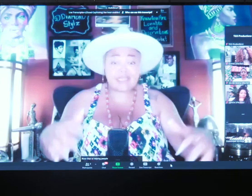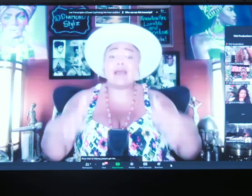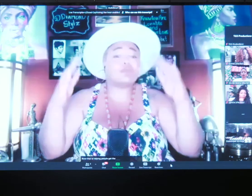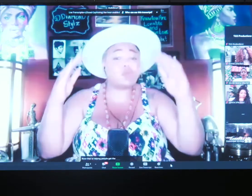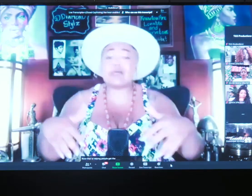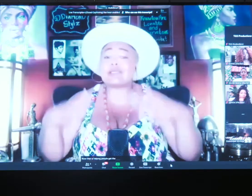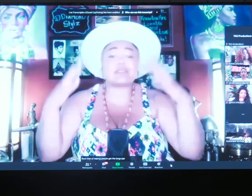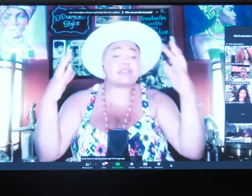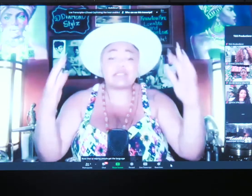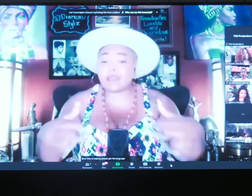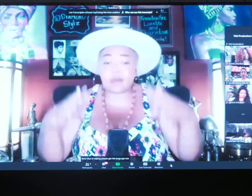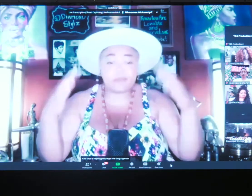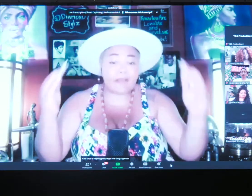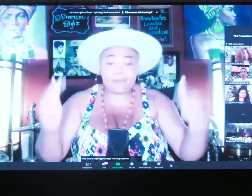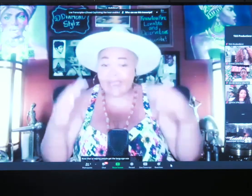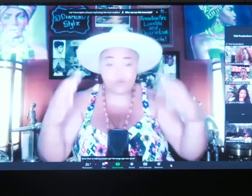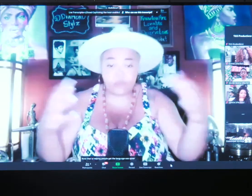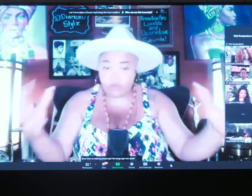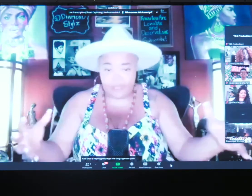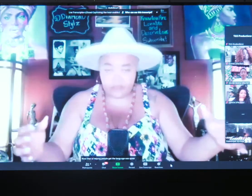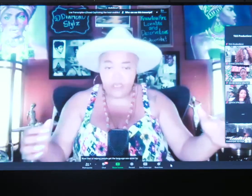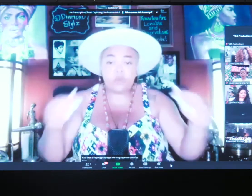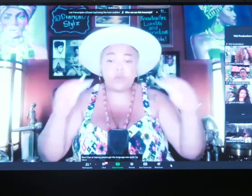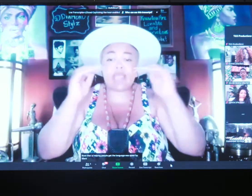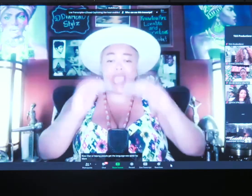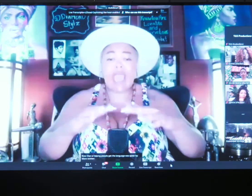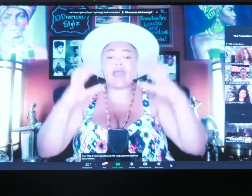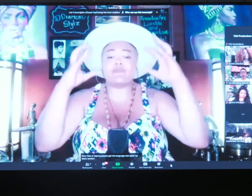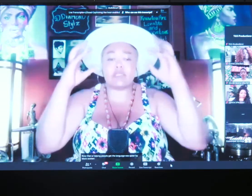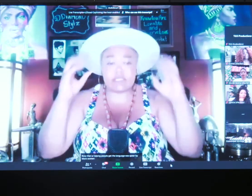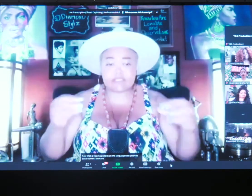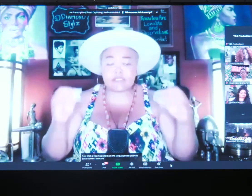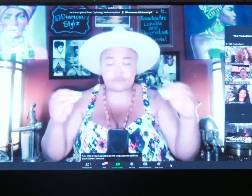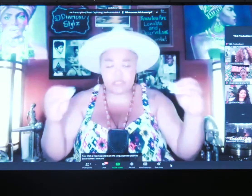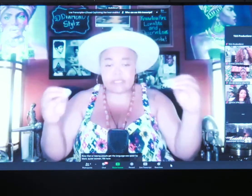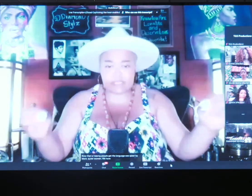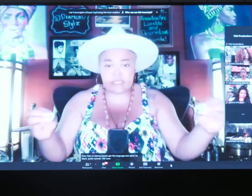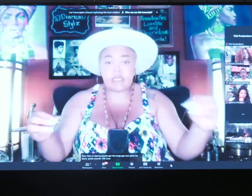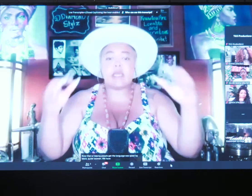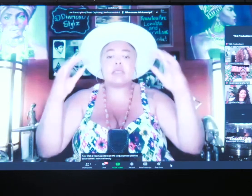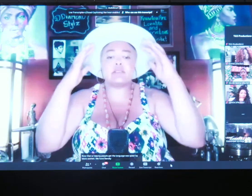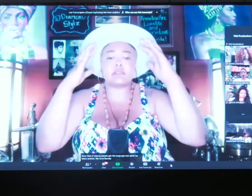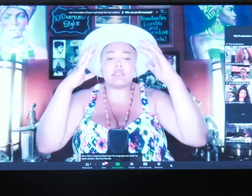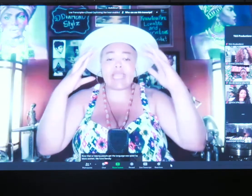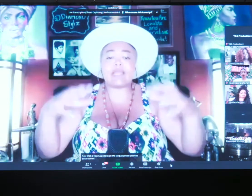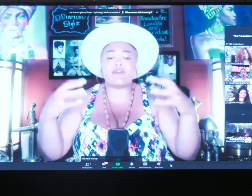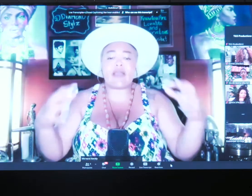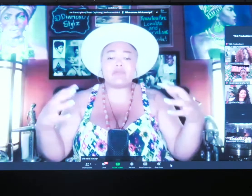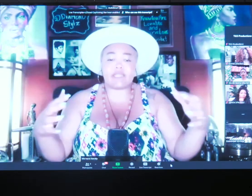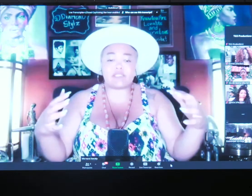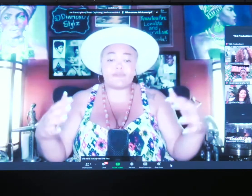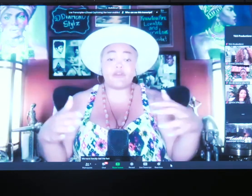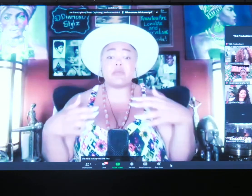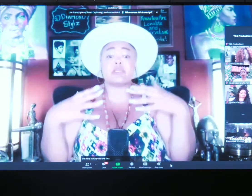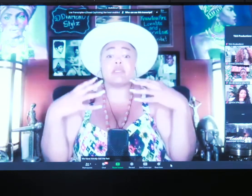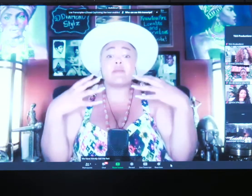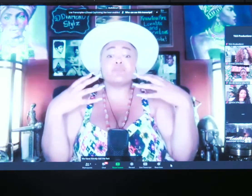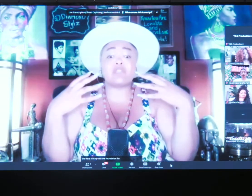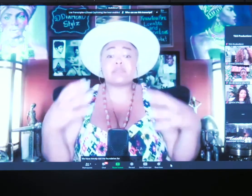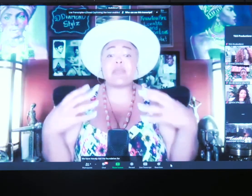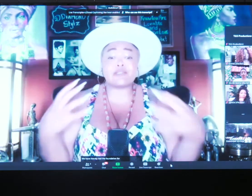language was steered by Black queer women. We have literally laid the foundation for them